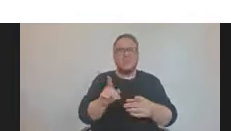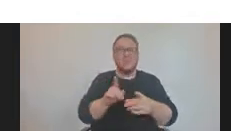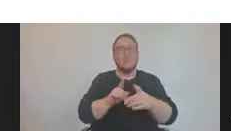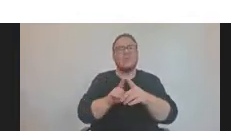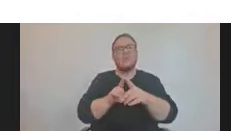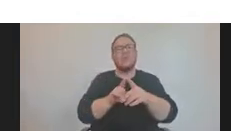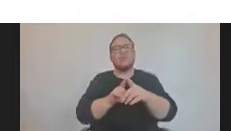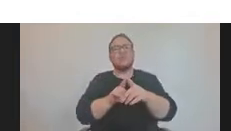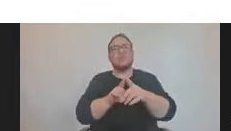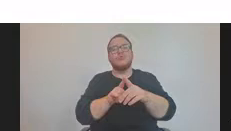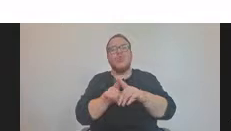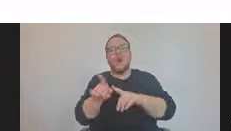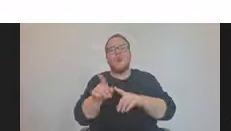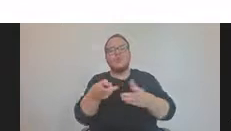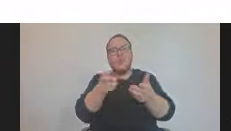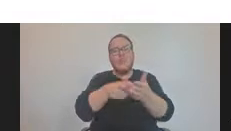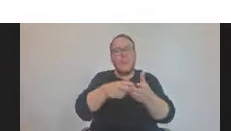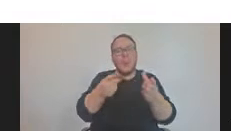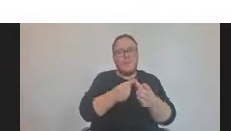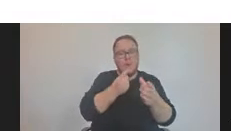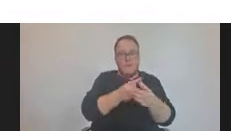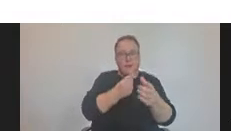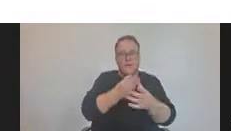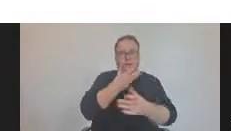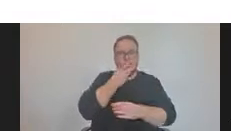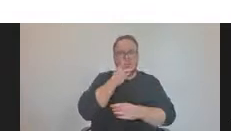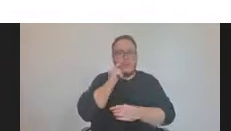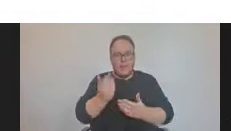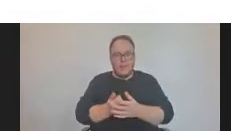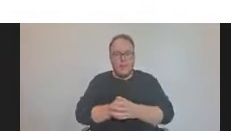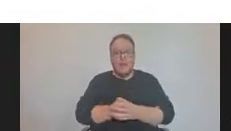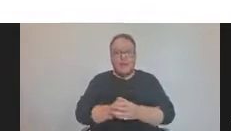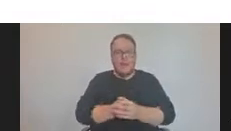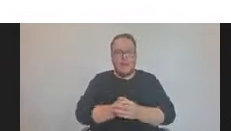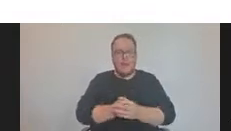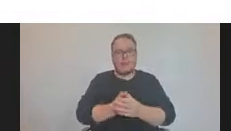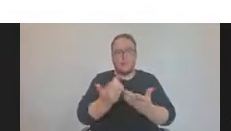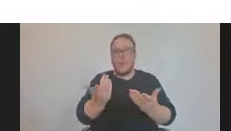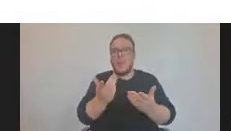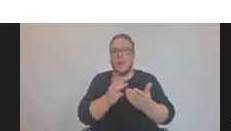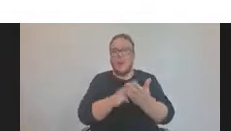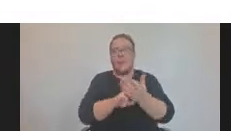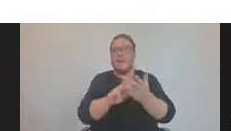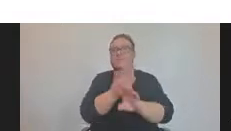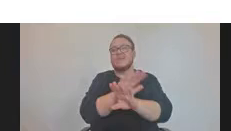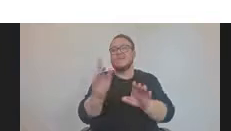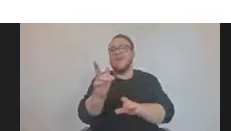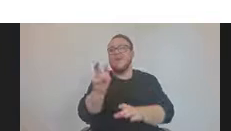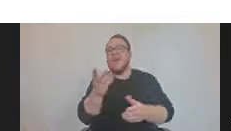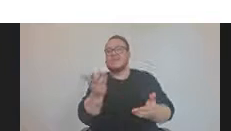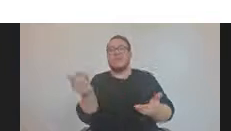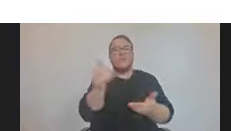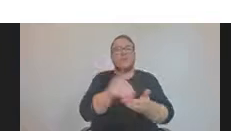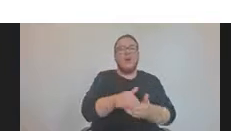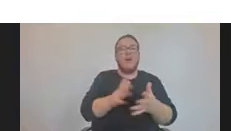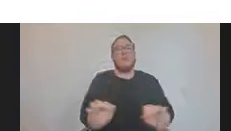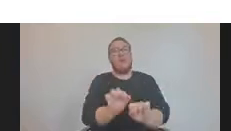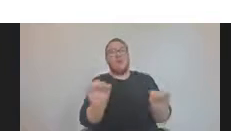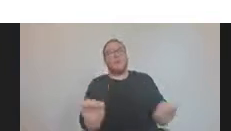people in emergency departments, in walk-in centres and minor injuries units. So rather than turning up and waiting through 111 first, they